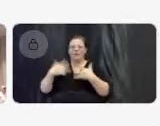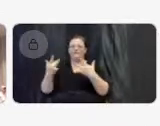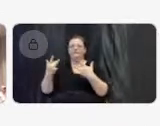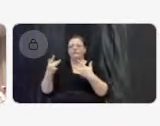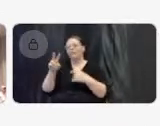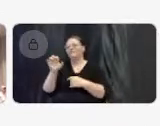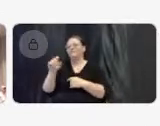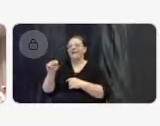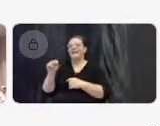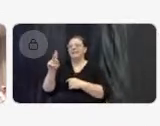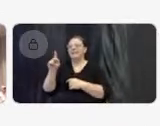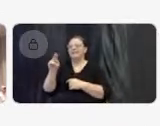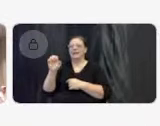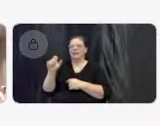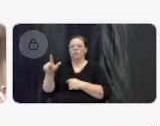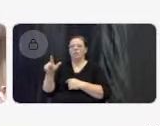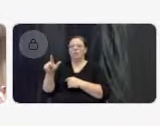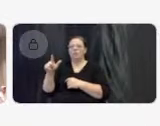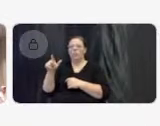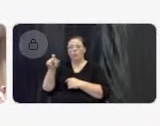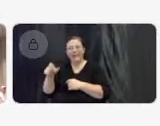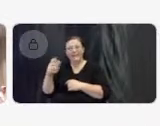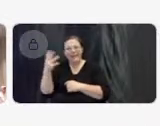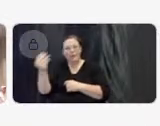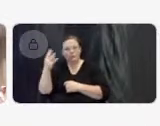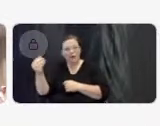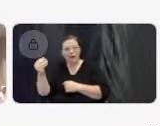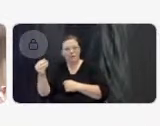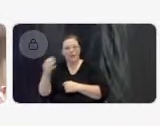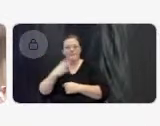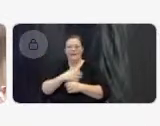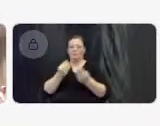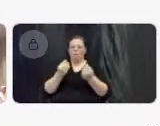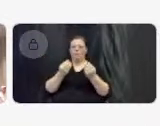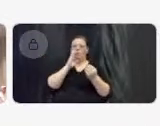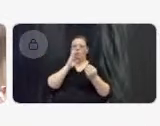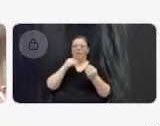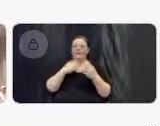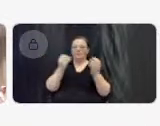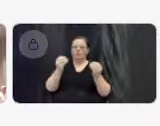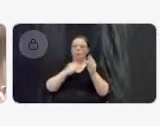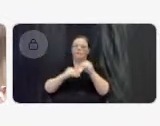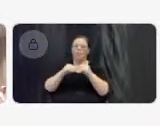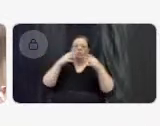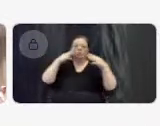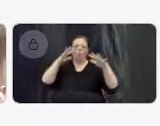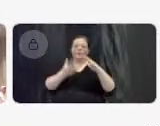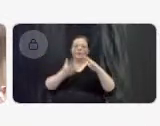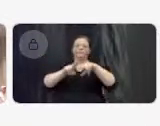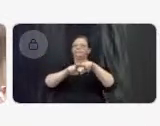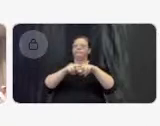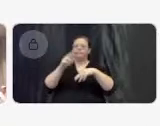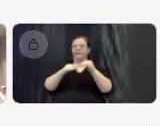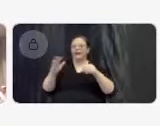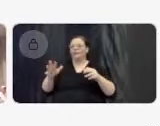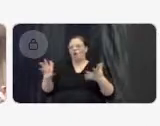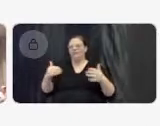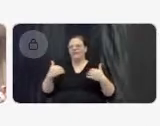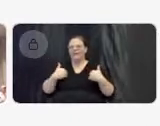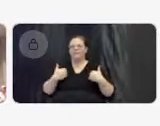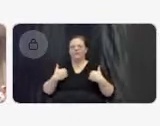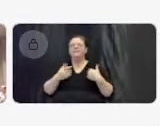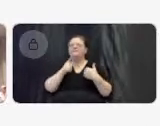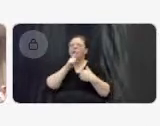dog kennel, which is outside, my property will have no more impact on noise in the neighborhood. It's a